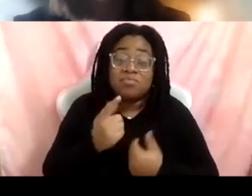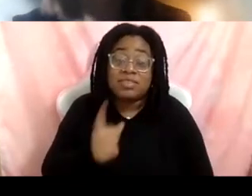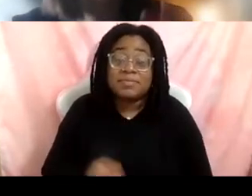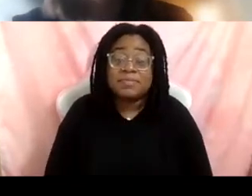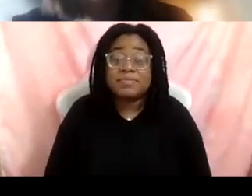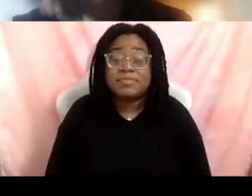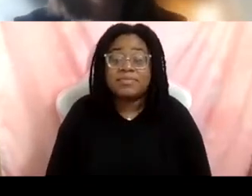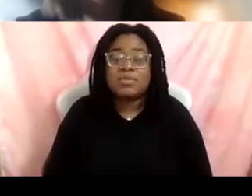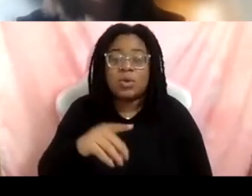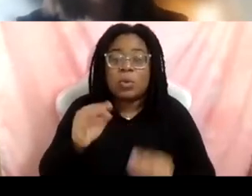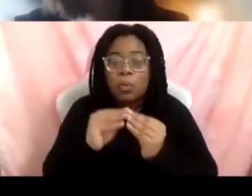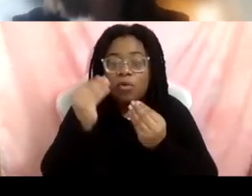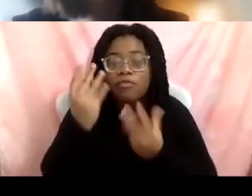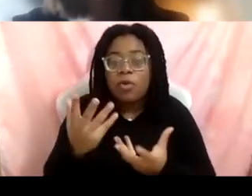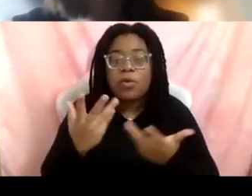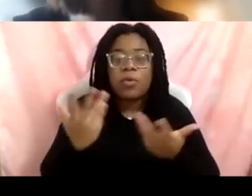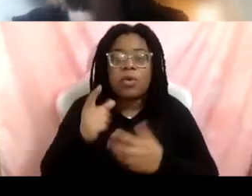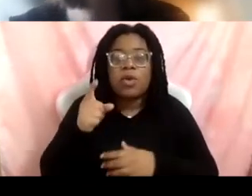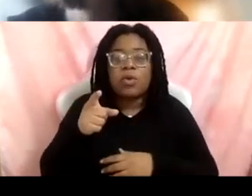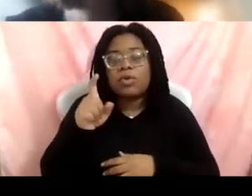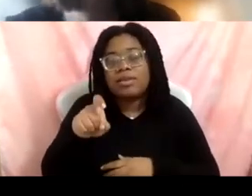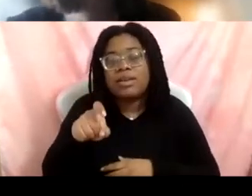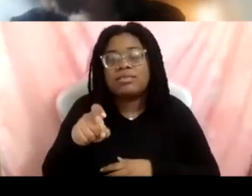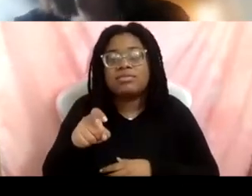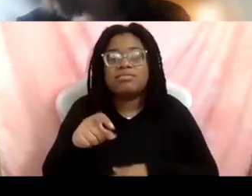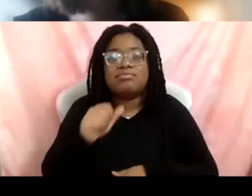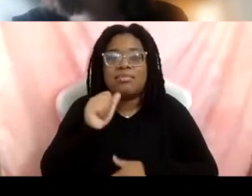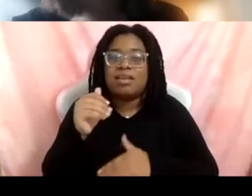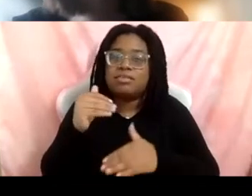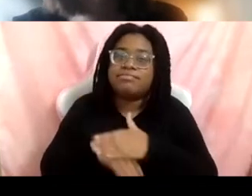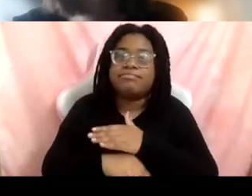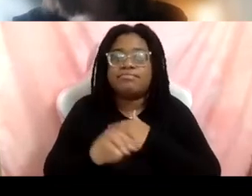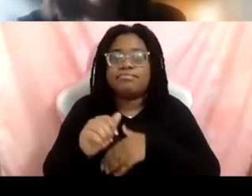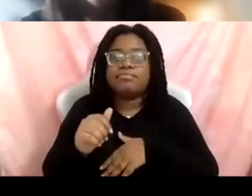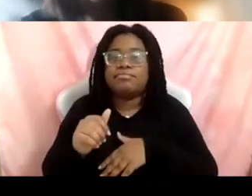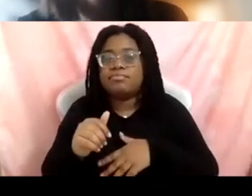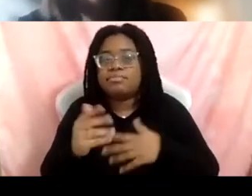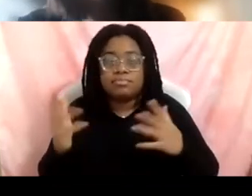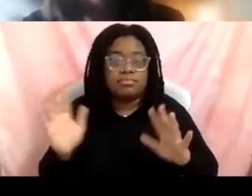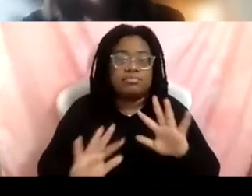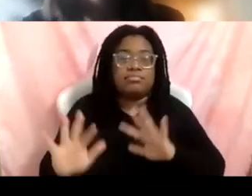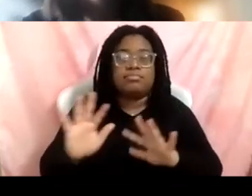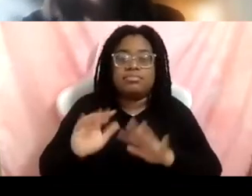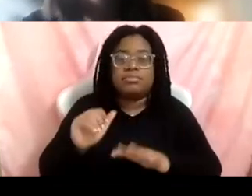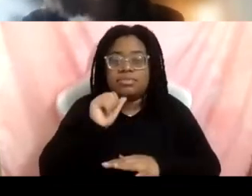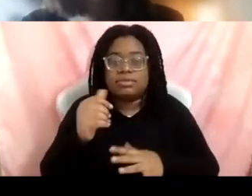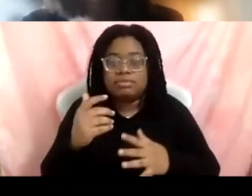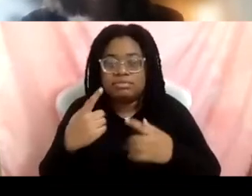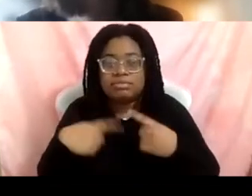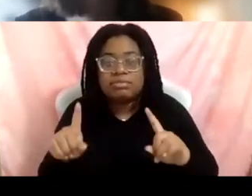So you're more informed about, what your needs are instead of just entering a place and being like, oh, this doesn't